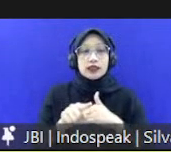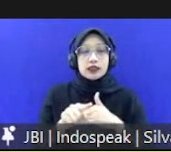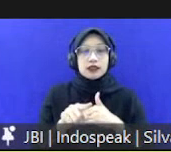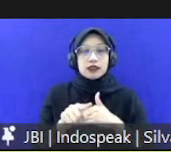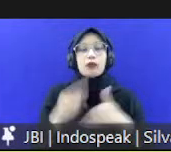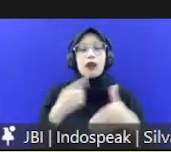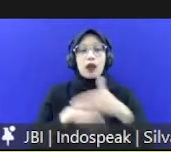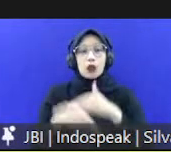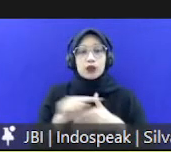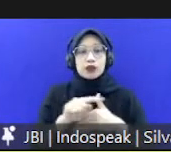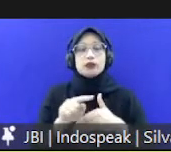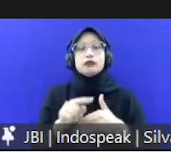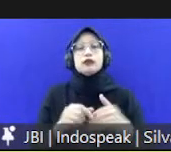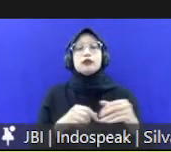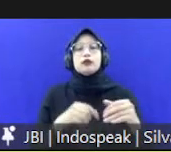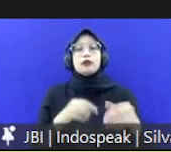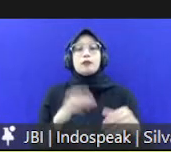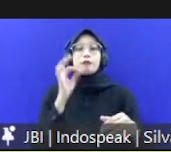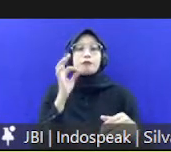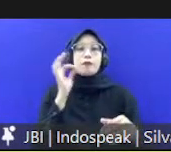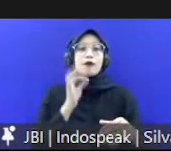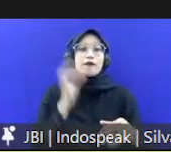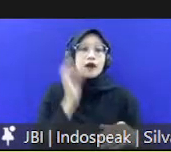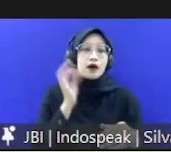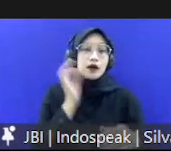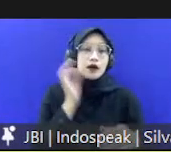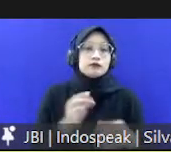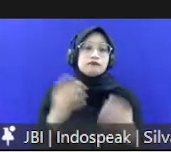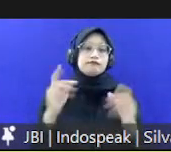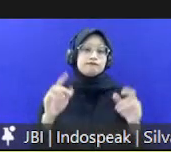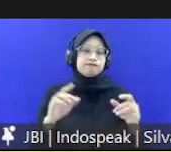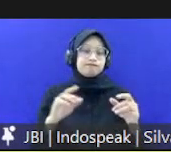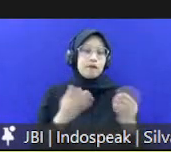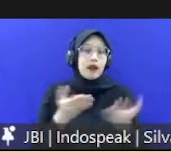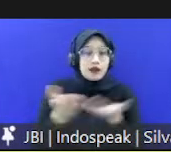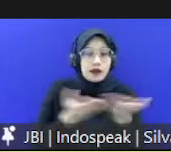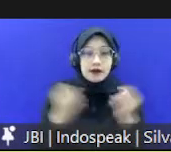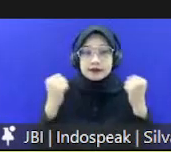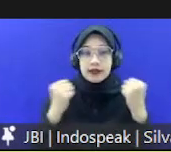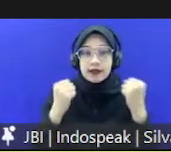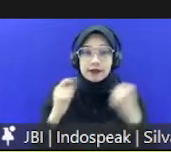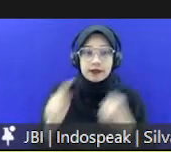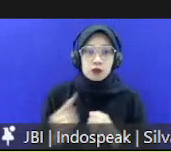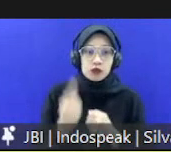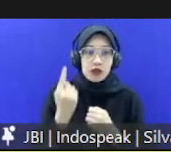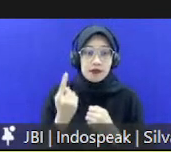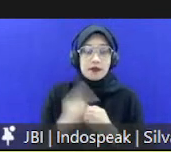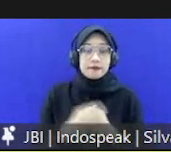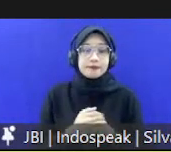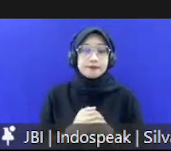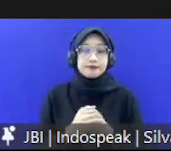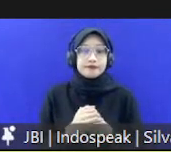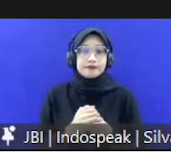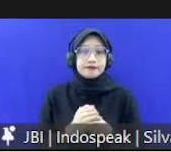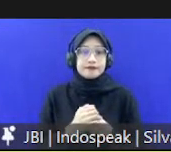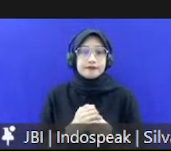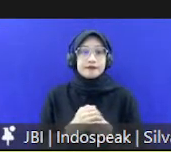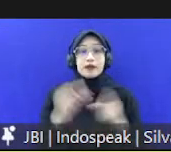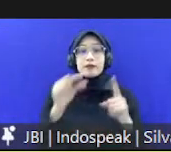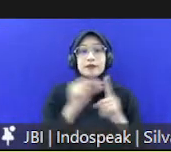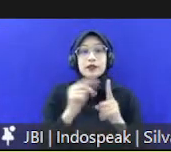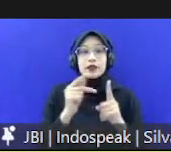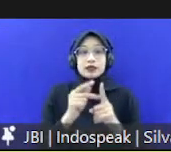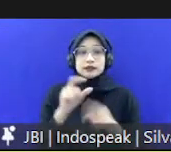care. The approach is leveraged with the levers, and then PHC is going to